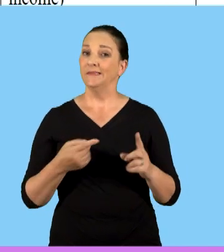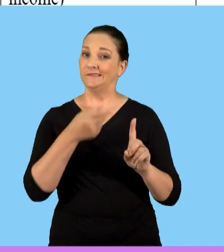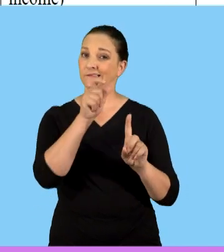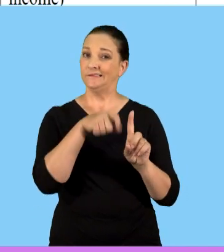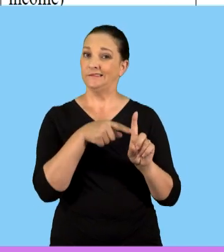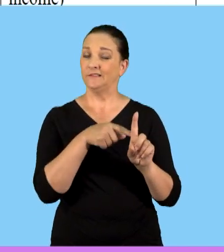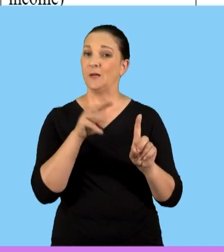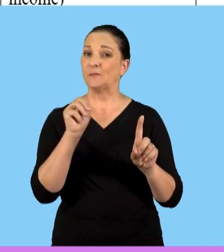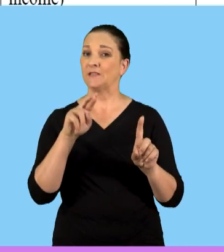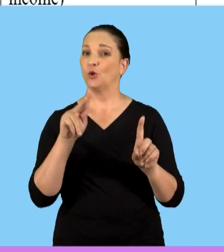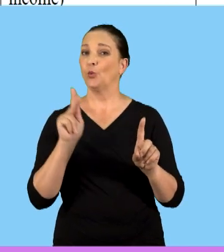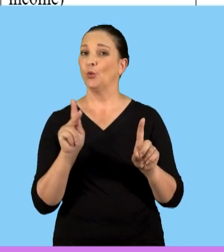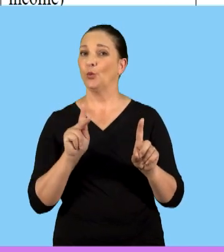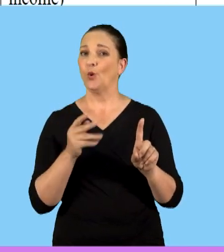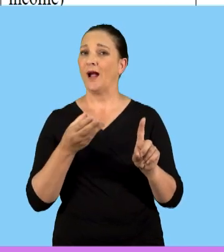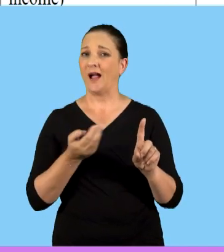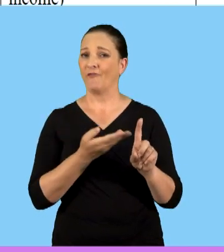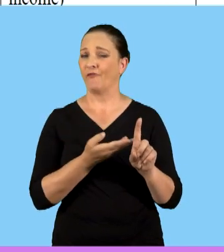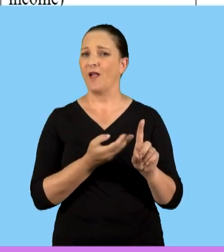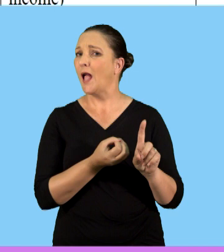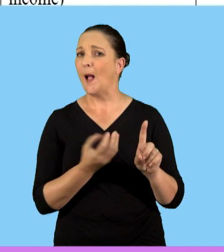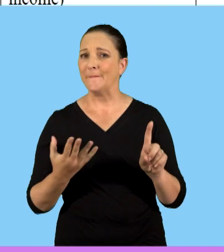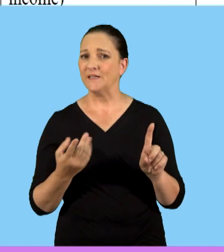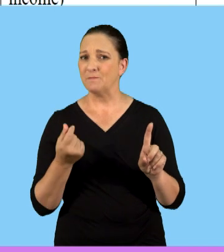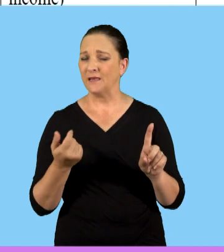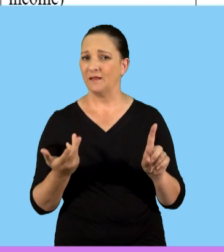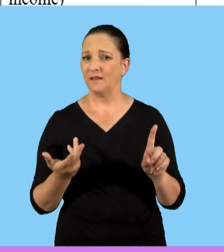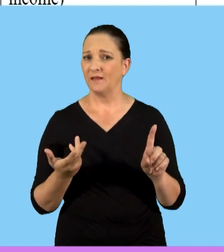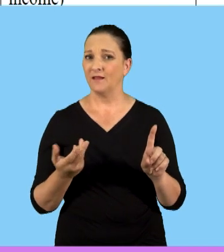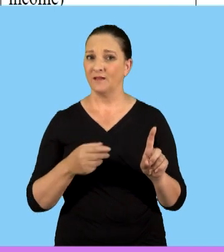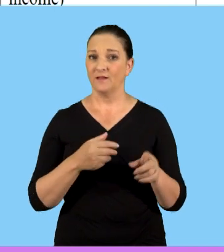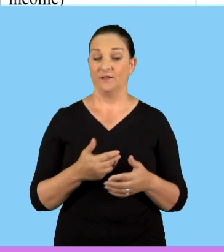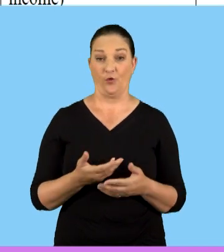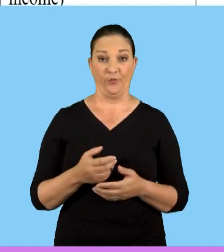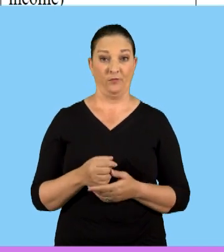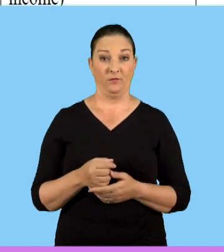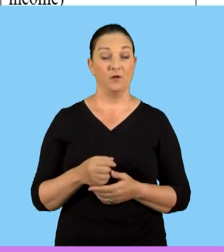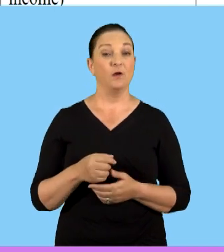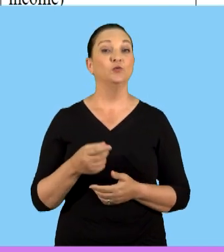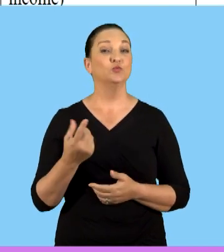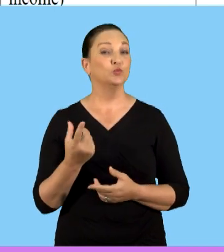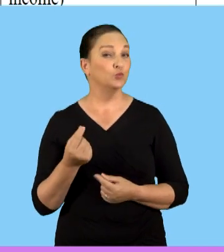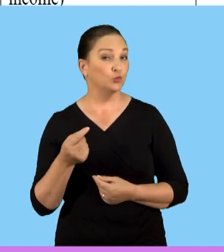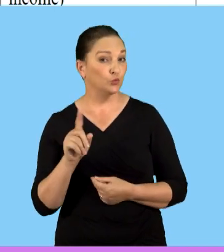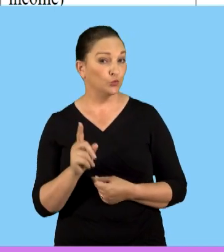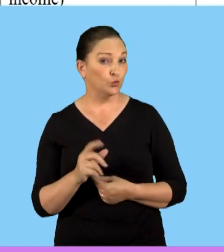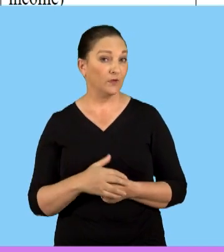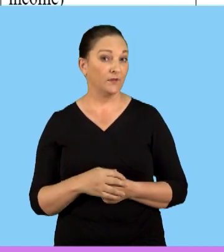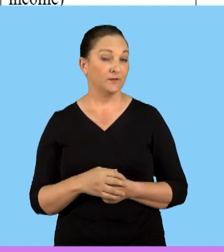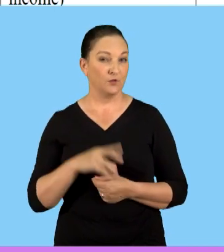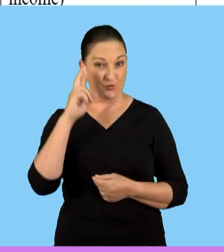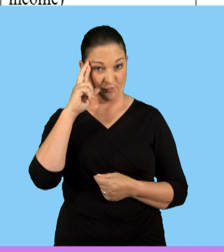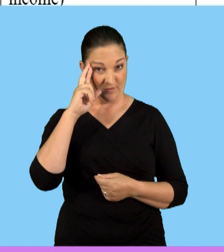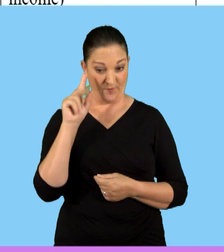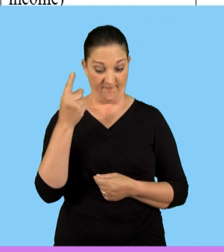How much money does Mr. Kulu have left after paying all his expenses? What they want from us there,